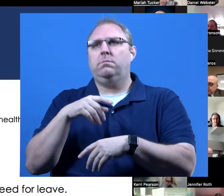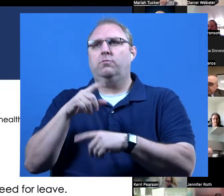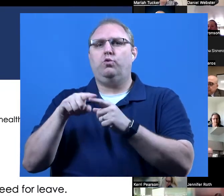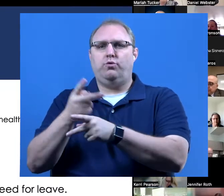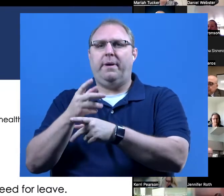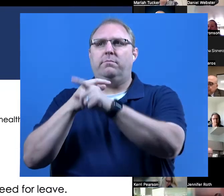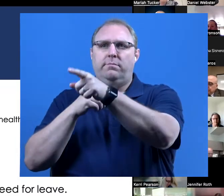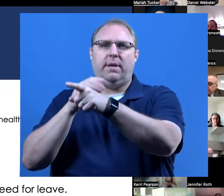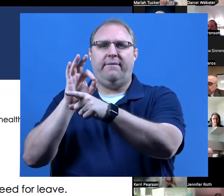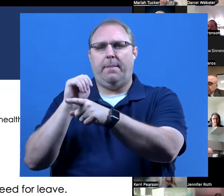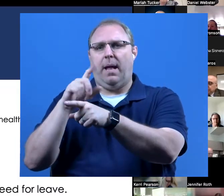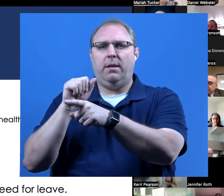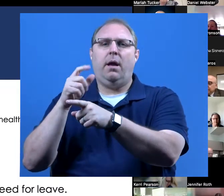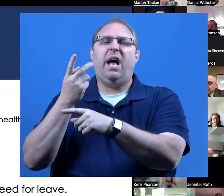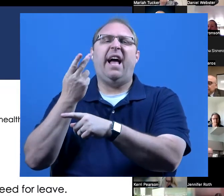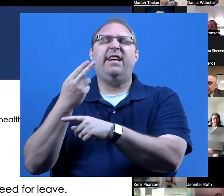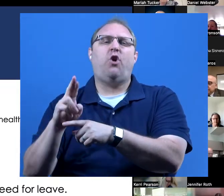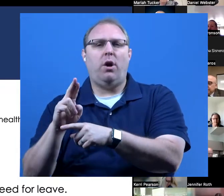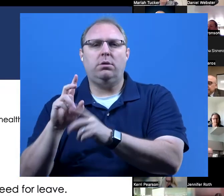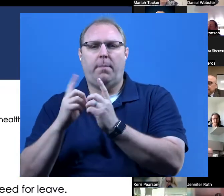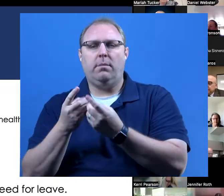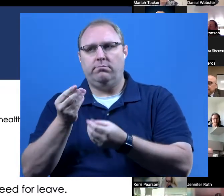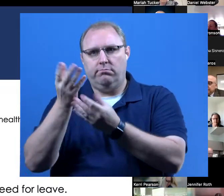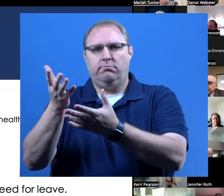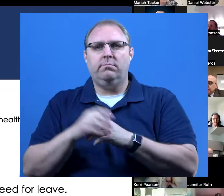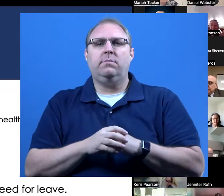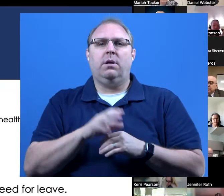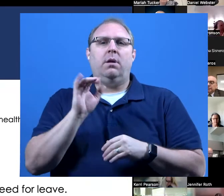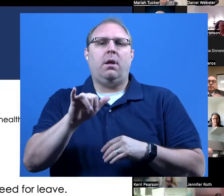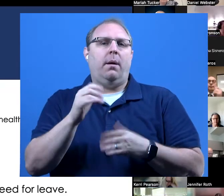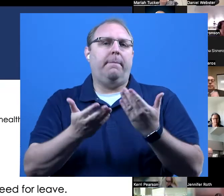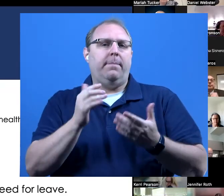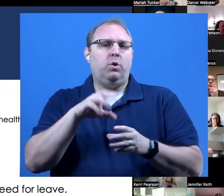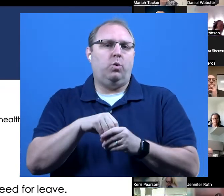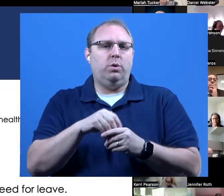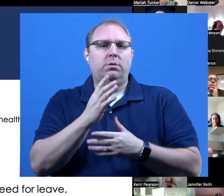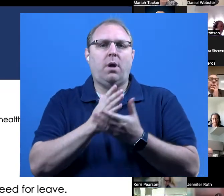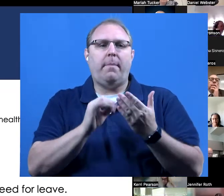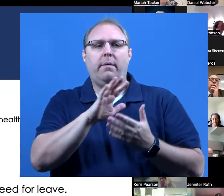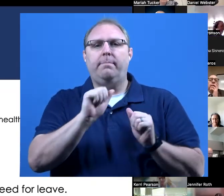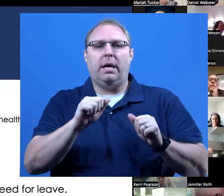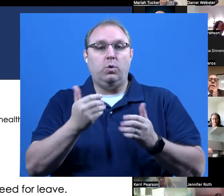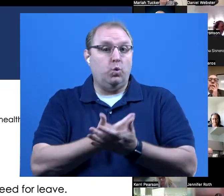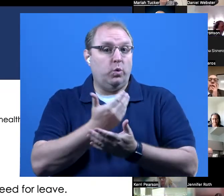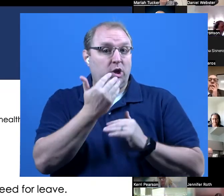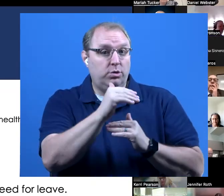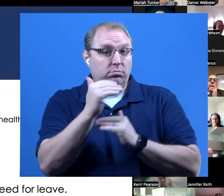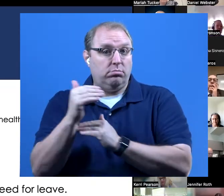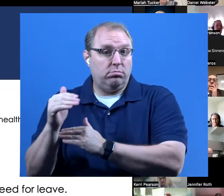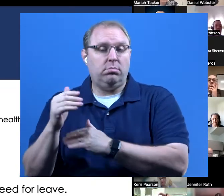provide you and HR with a release to return to work. Oftentimes that might give information about maybe